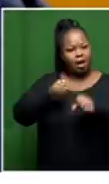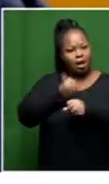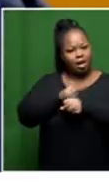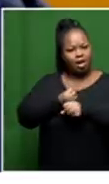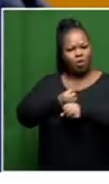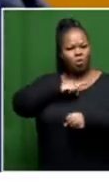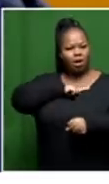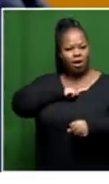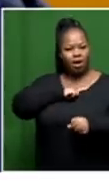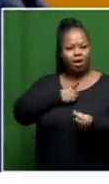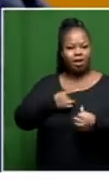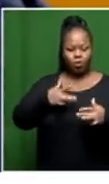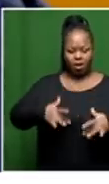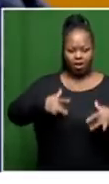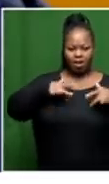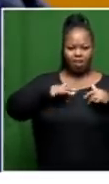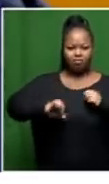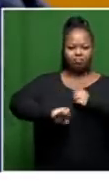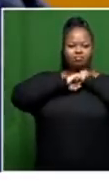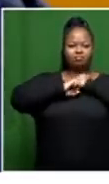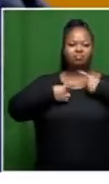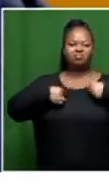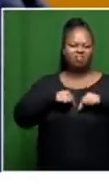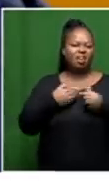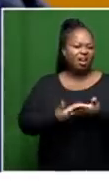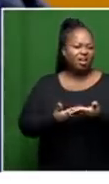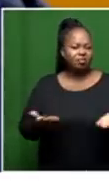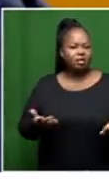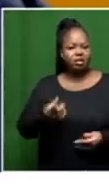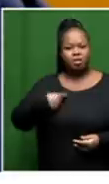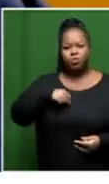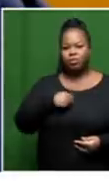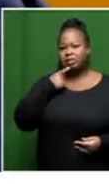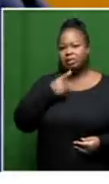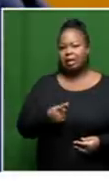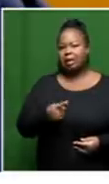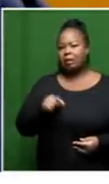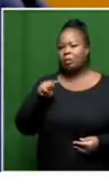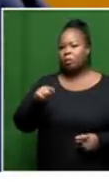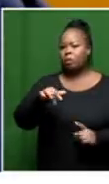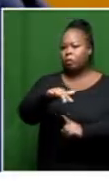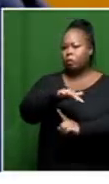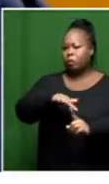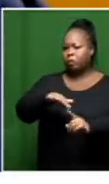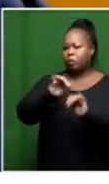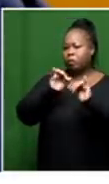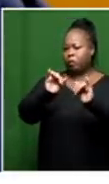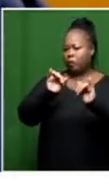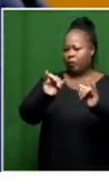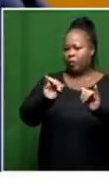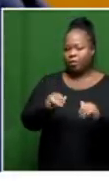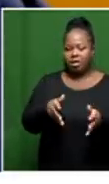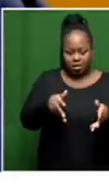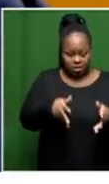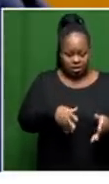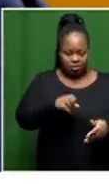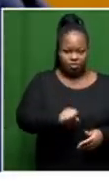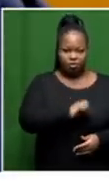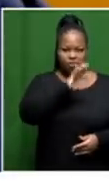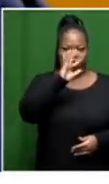our life here on Earth. And when we then say the infrastructure is in a bad state, in South